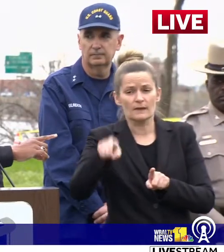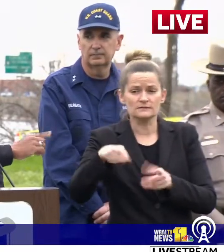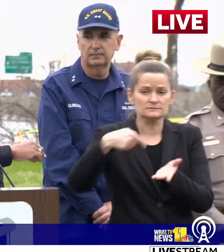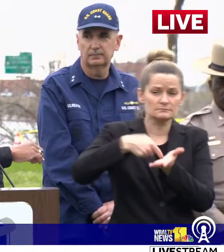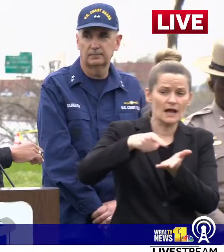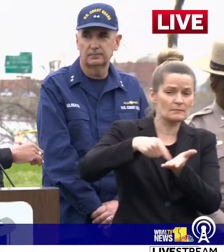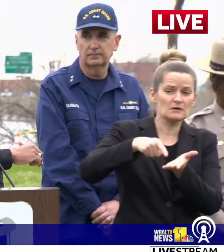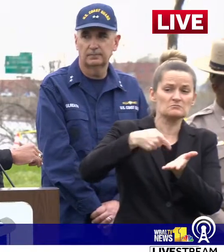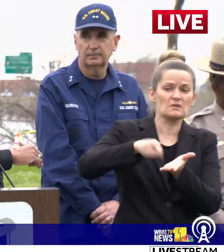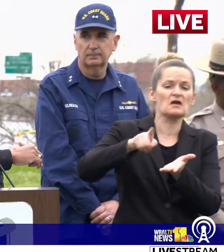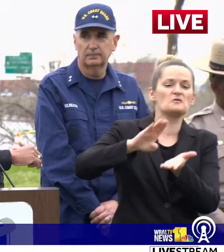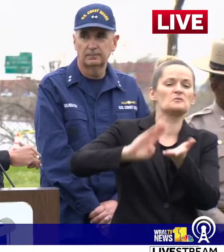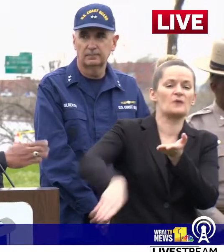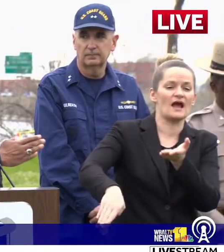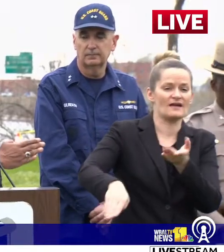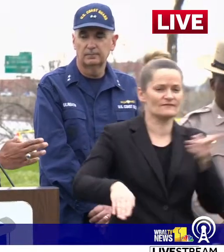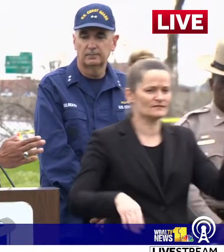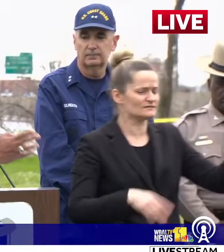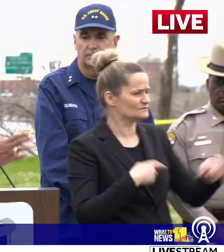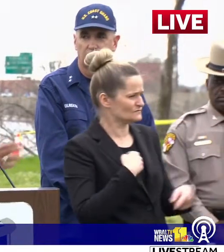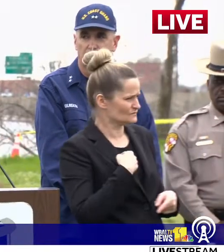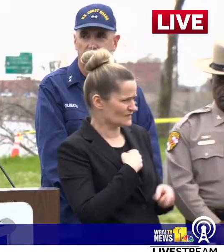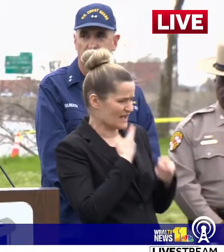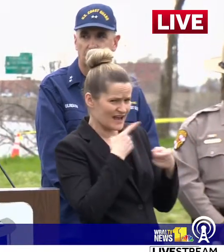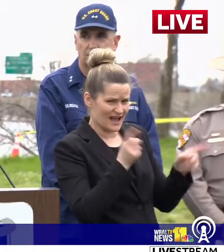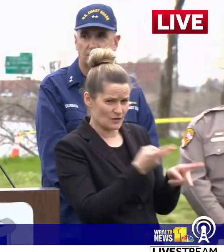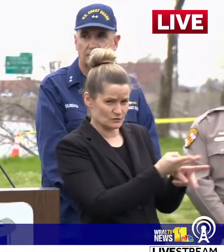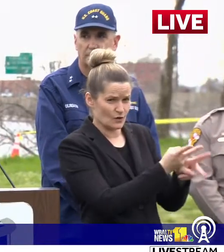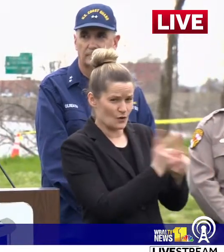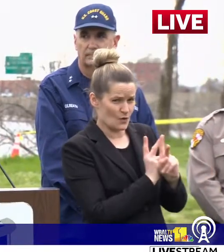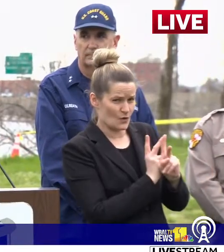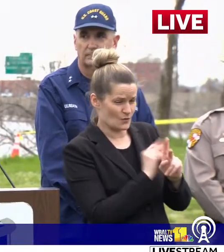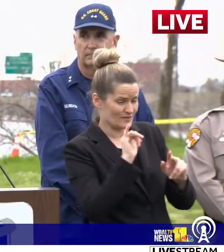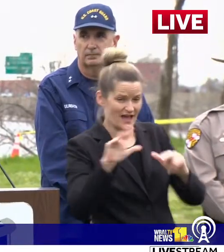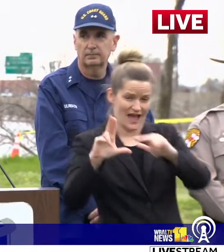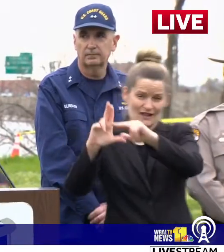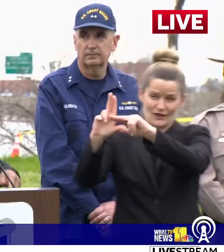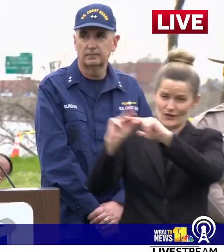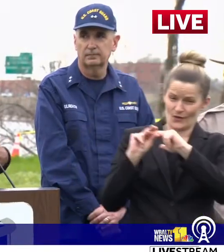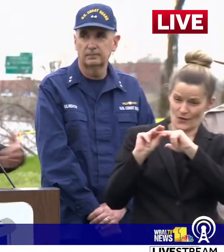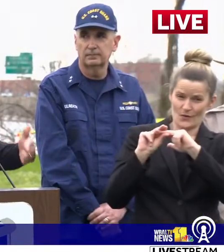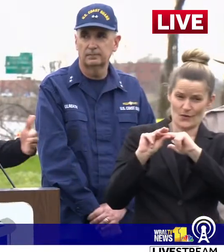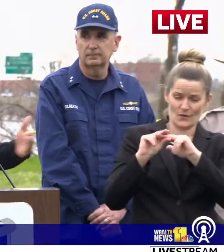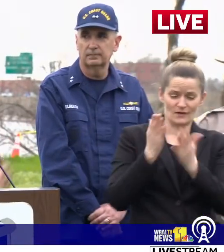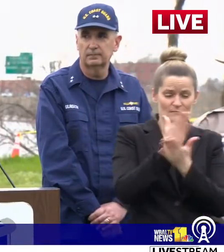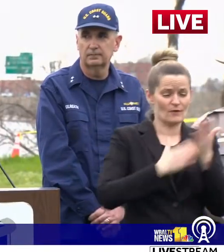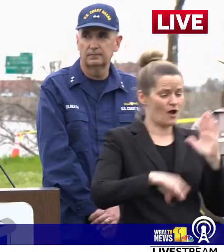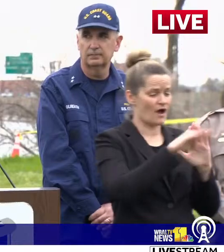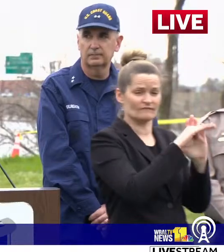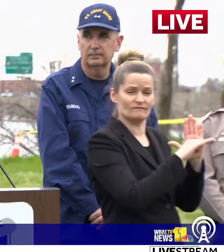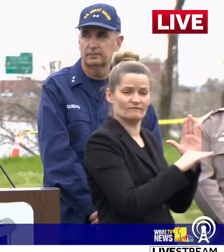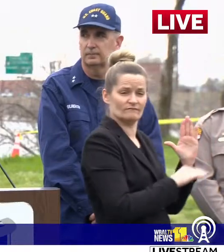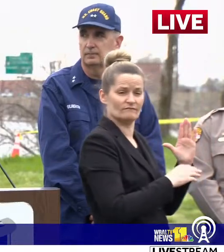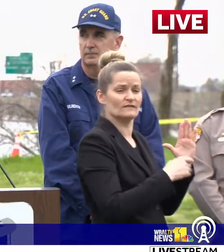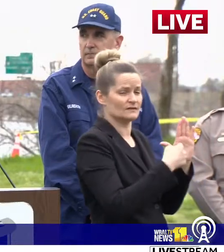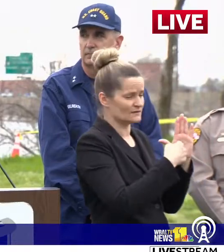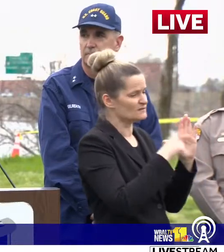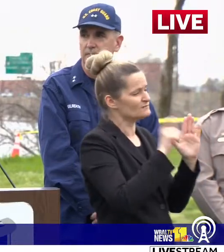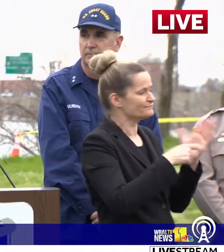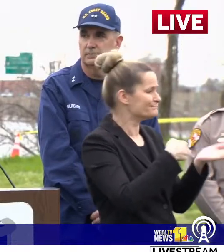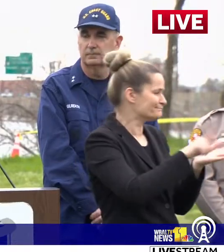On the loans that have just been announced, yeah. Well, the terms have been laid out for them, but you know, obviously this is always something that